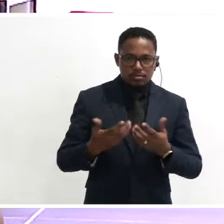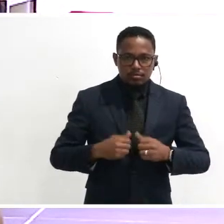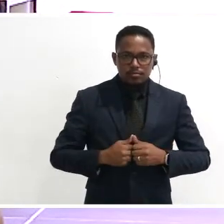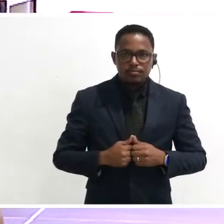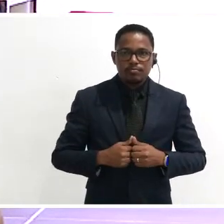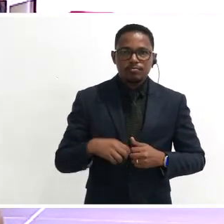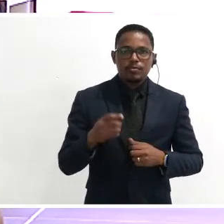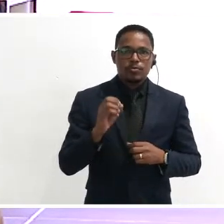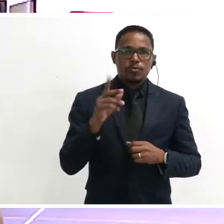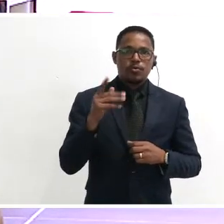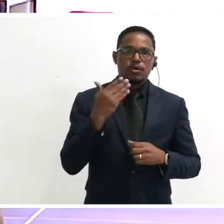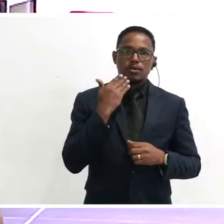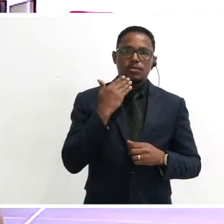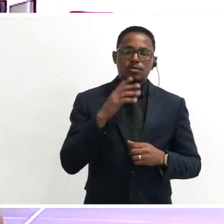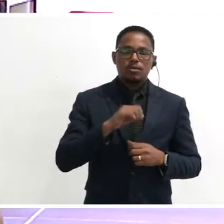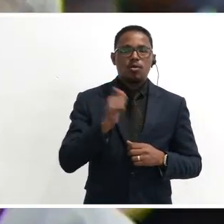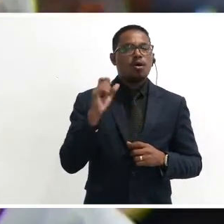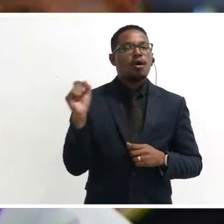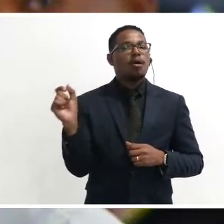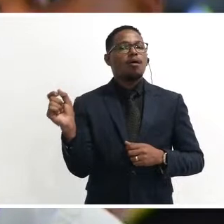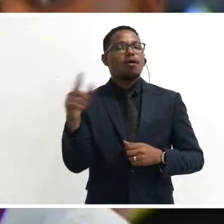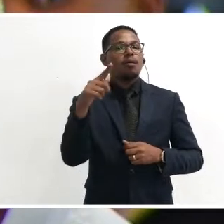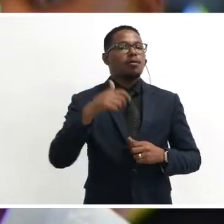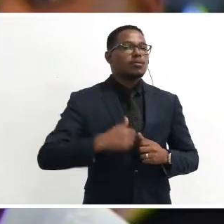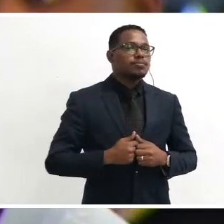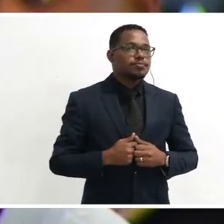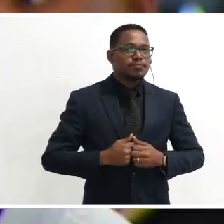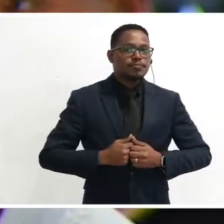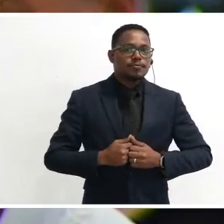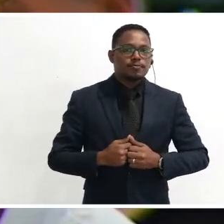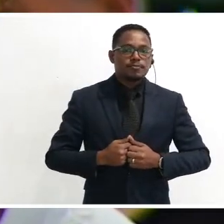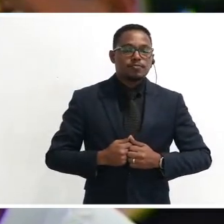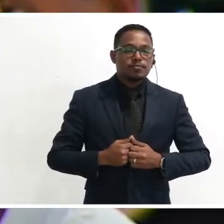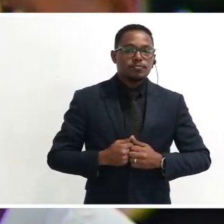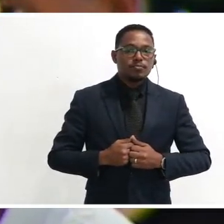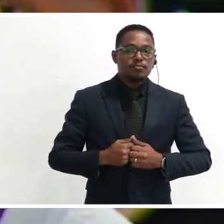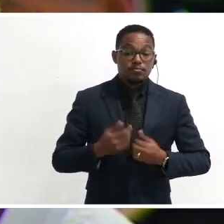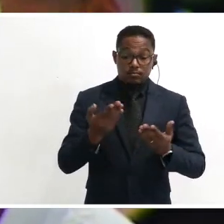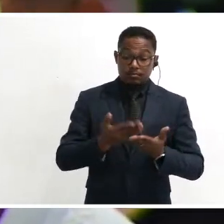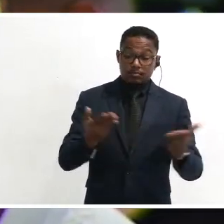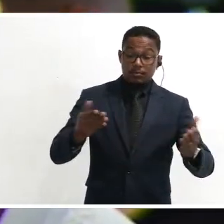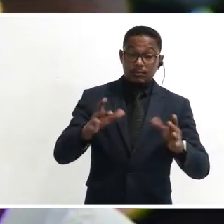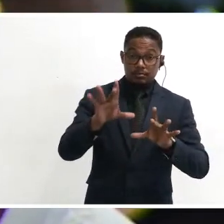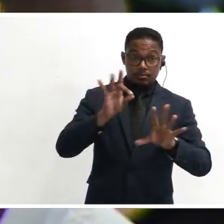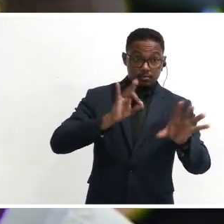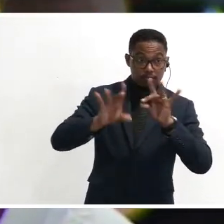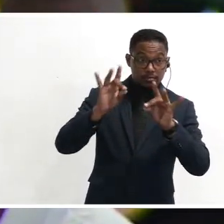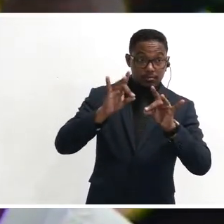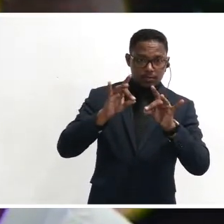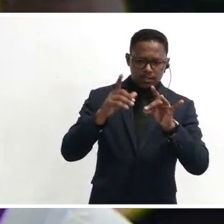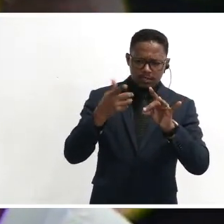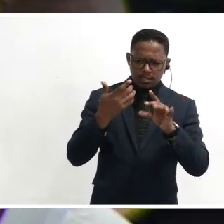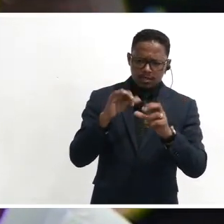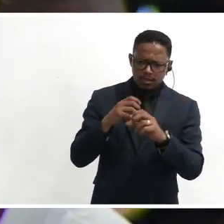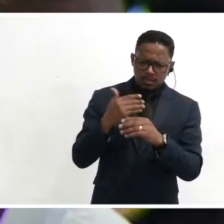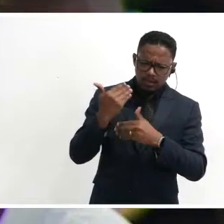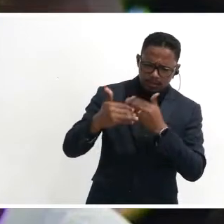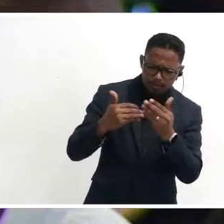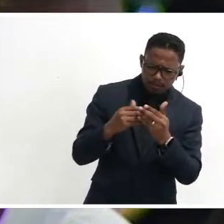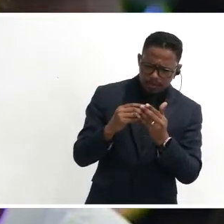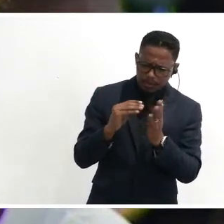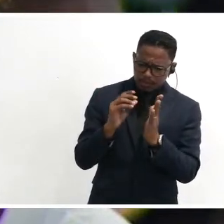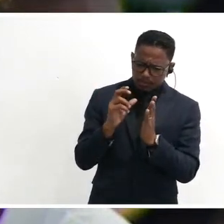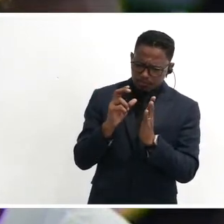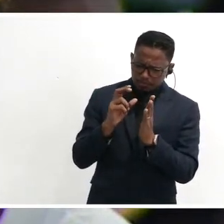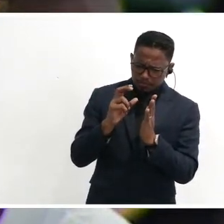Ok. Otra pregunta. ¿Cómo afecta la elección de materiales en el proceso de encapsulado